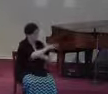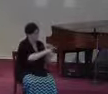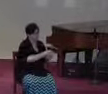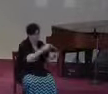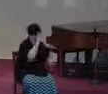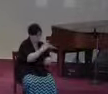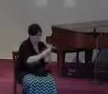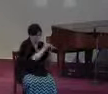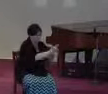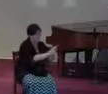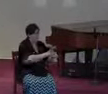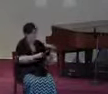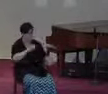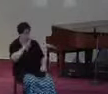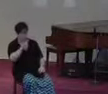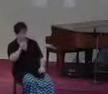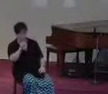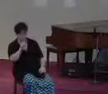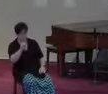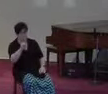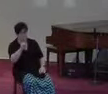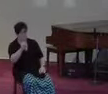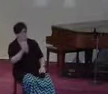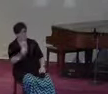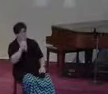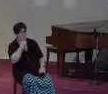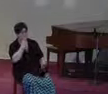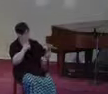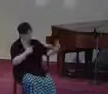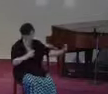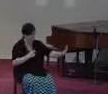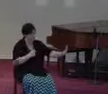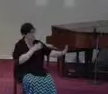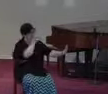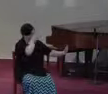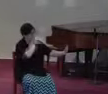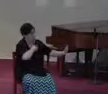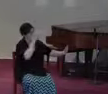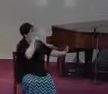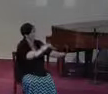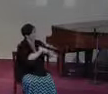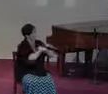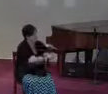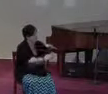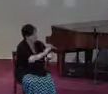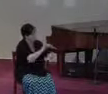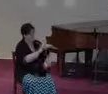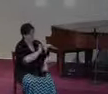But here's Reuben putting his neck out on the line saying, I'm going to protect Benjamin with my life.